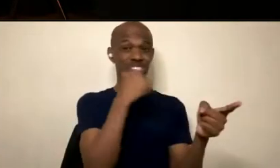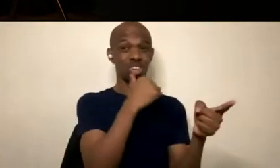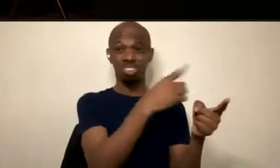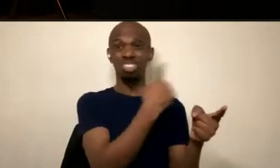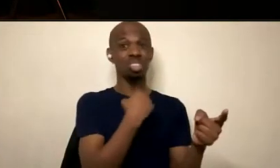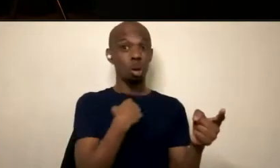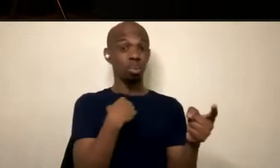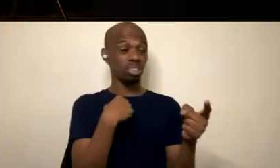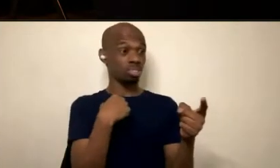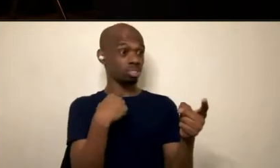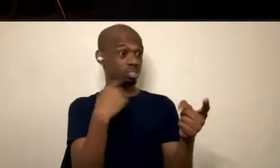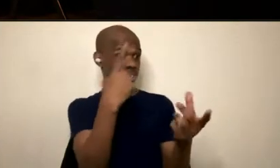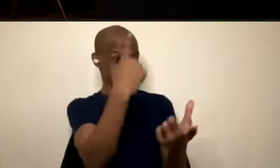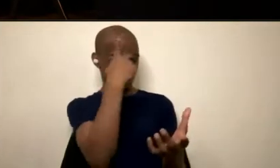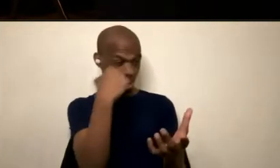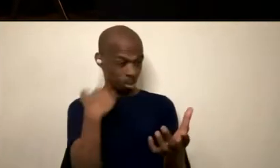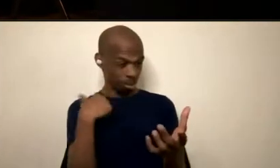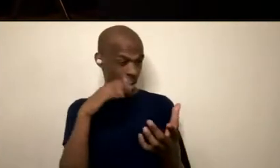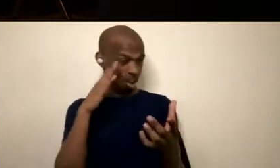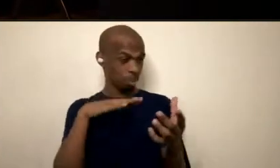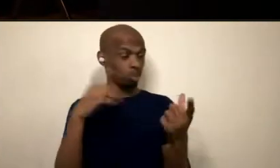Yeah.